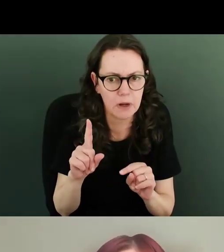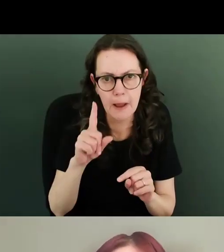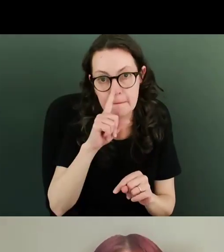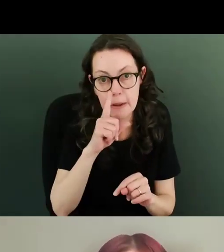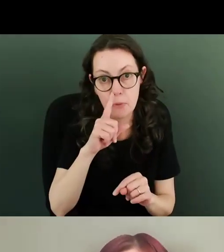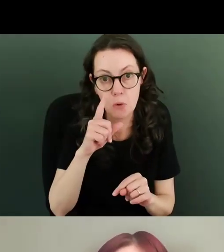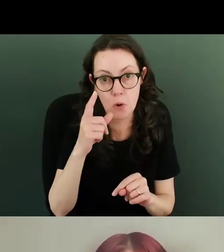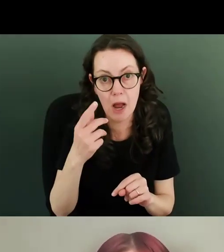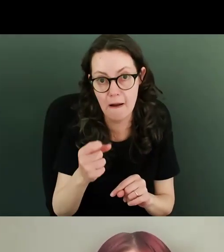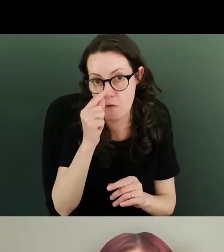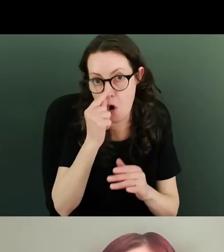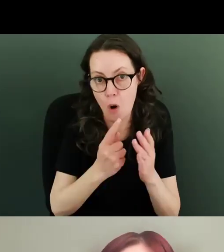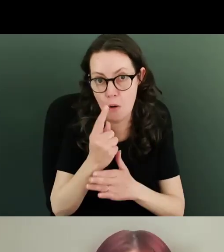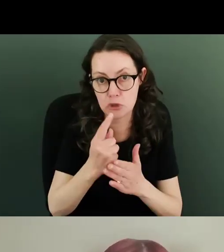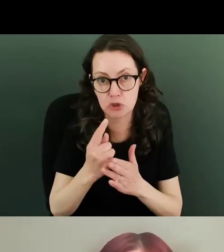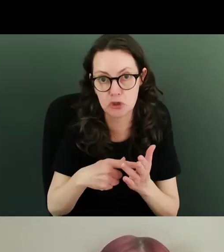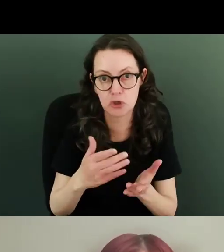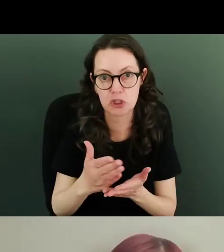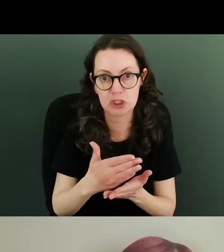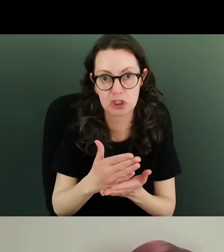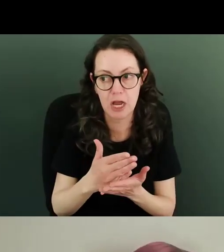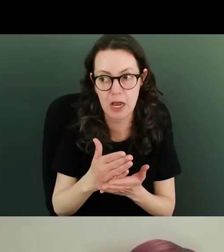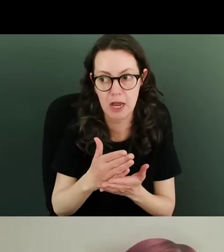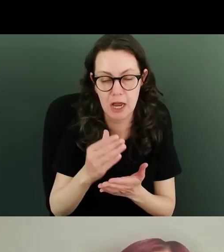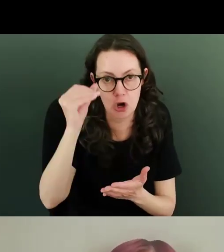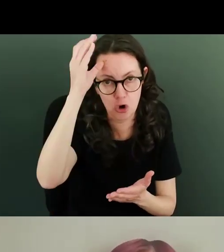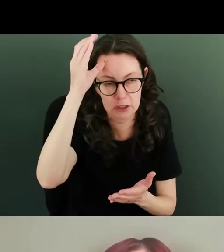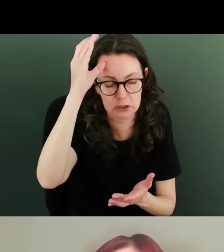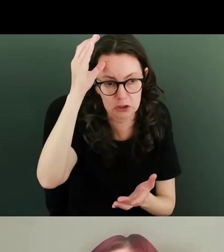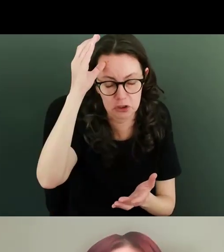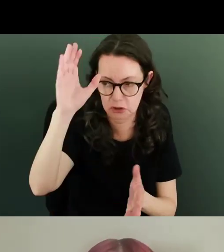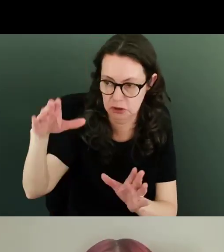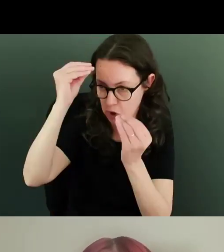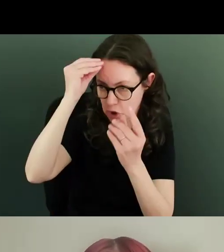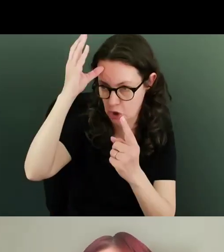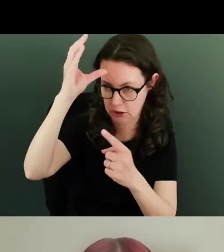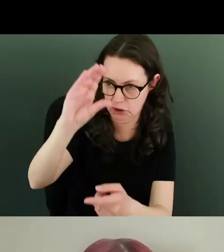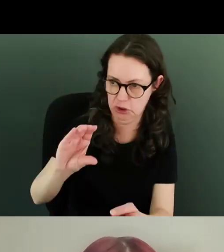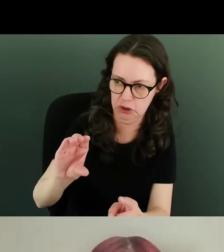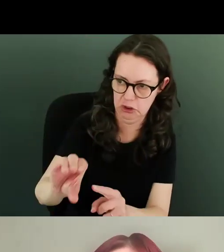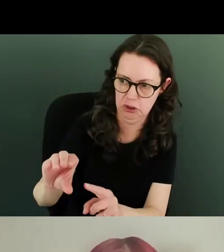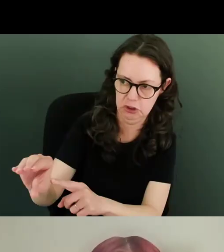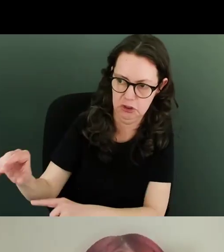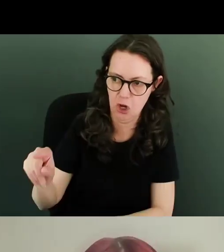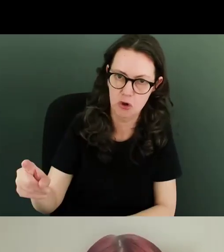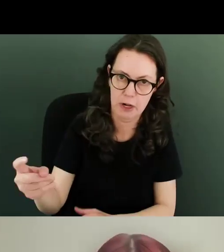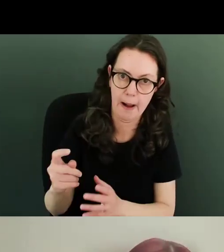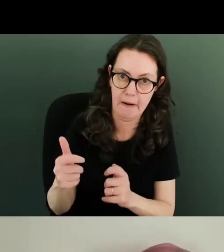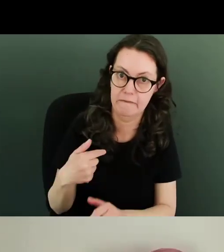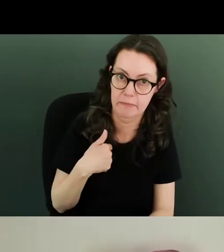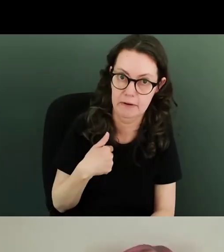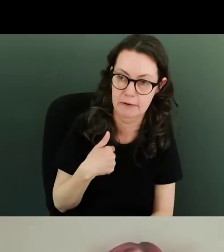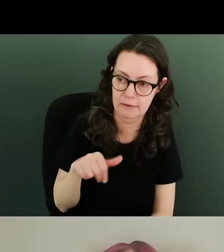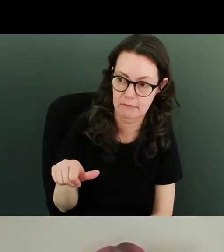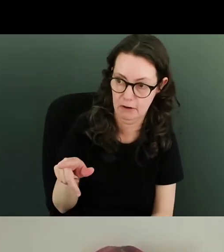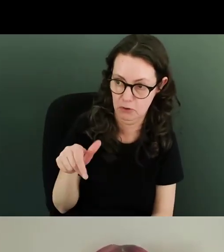opportunity to share their knowledge with lived experience. And so people who follow in our footsteps and following in our path, like Jennifer